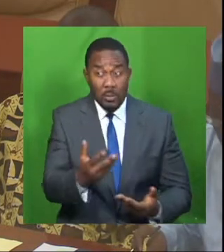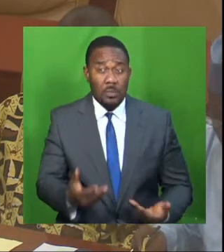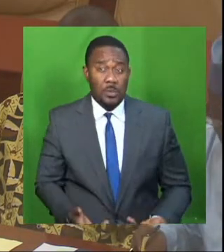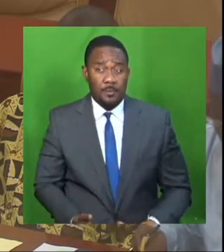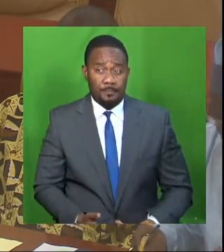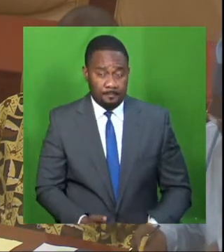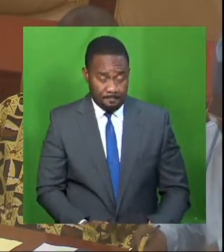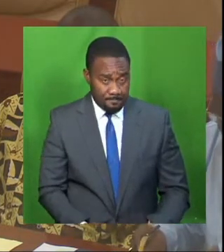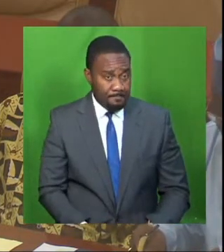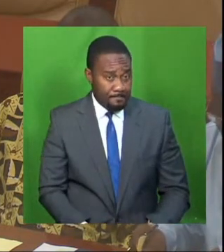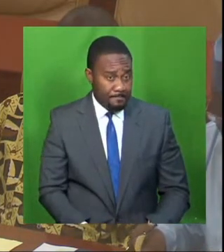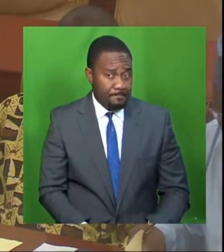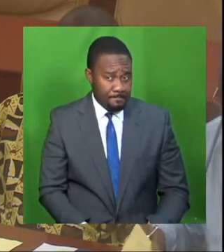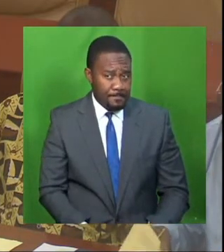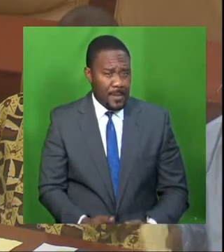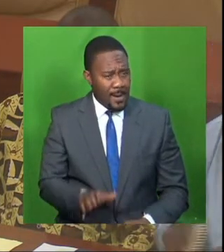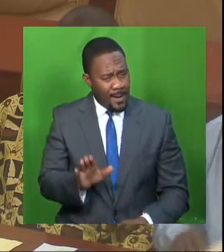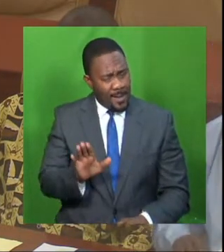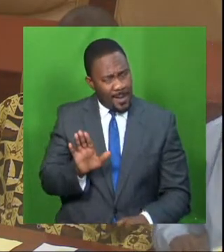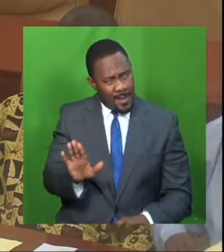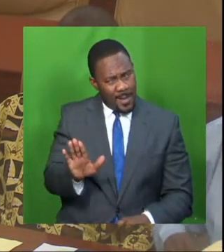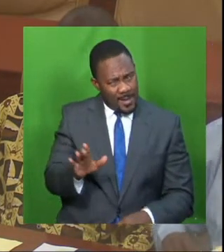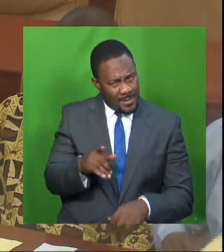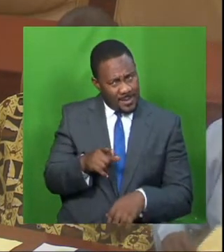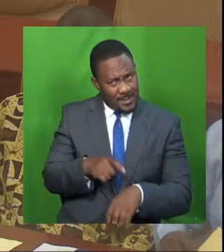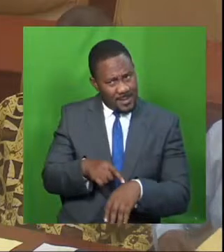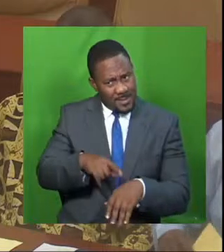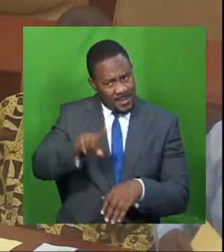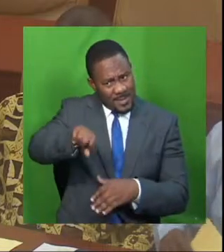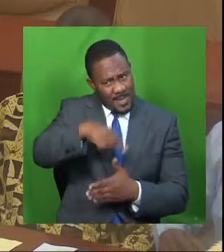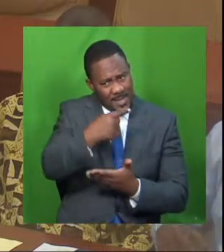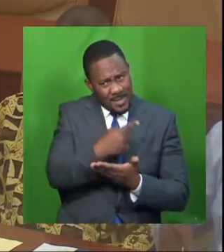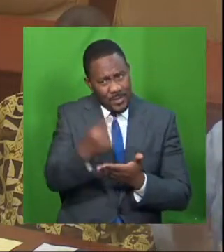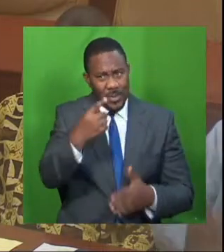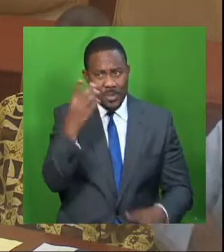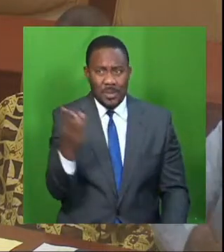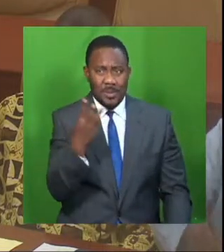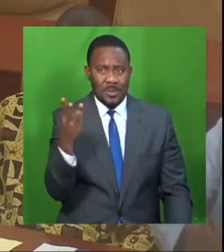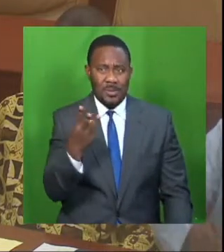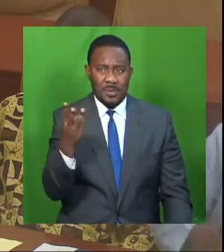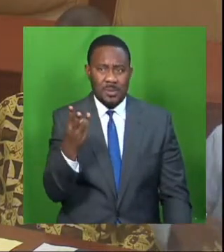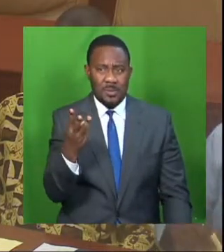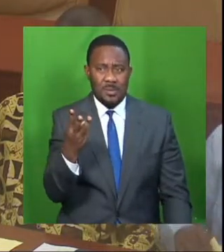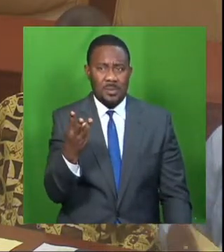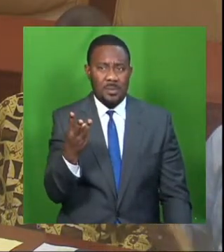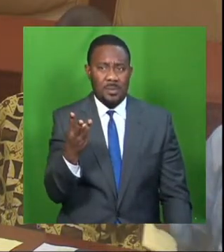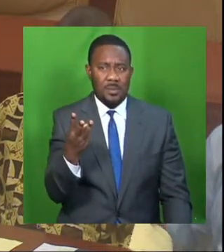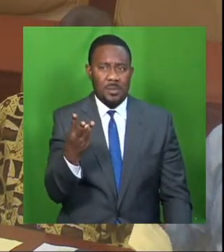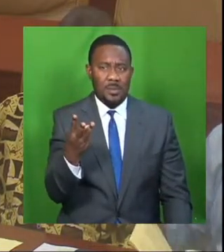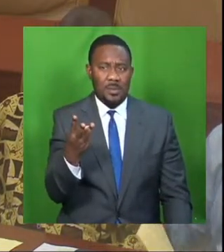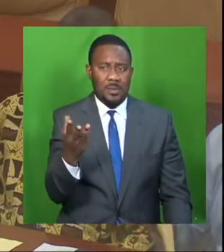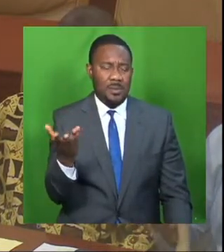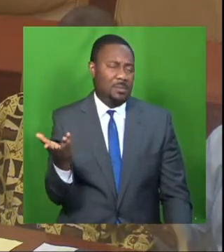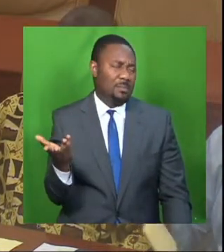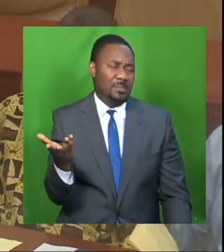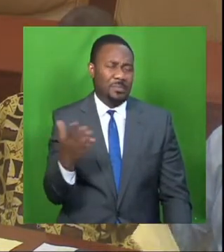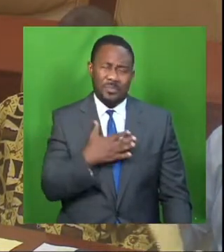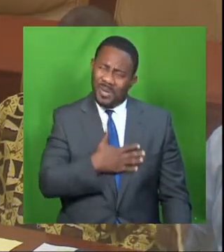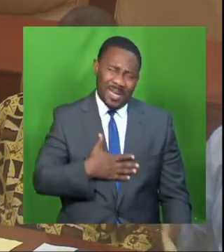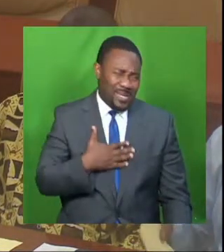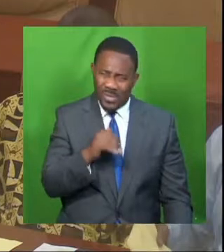the responsibility to take responsibility of the finances of this country, appear to render these accounts on behalf of government. And